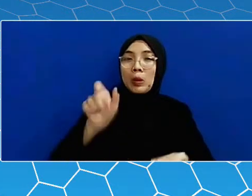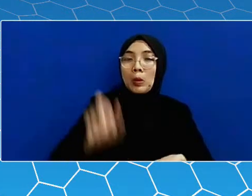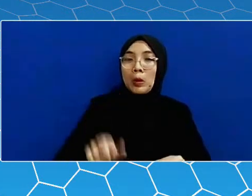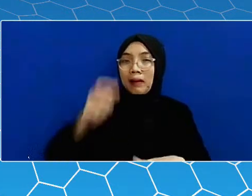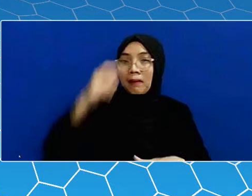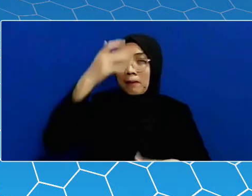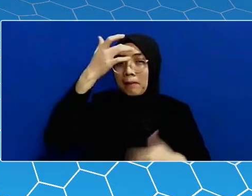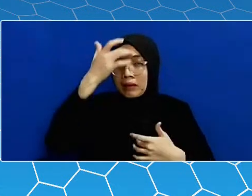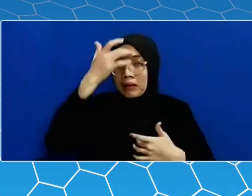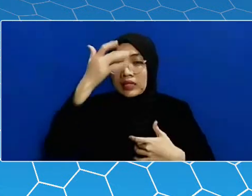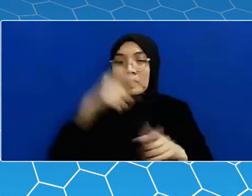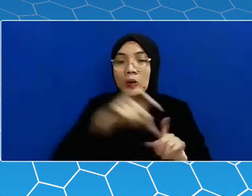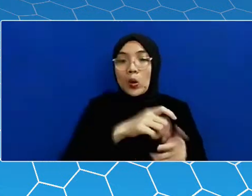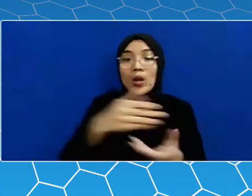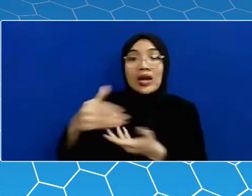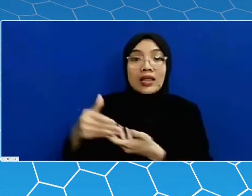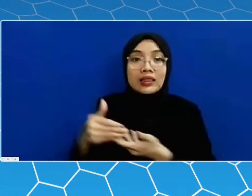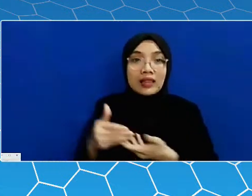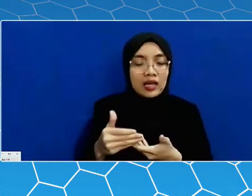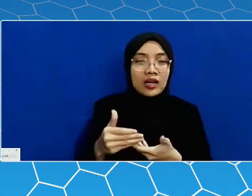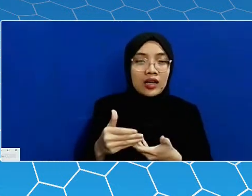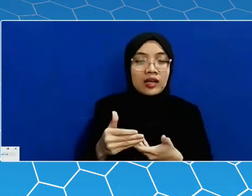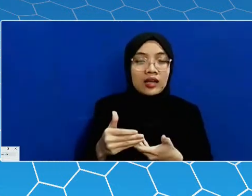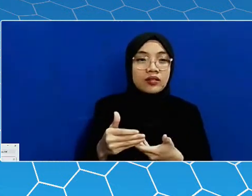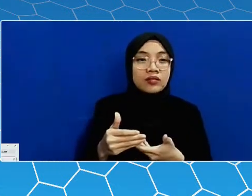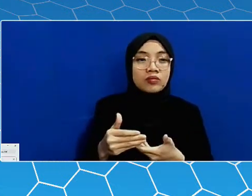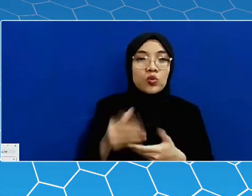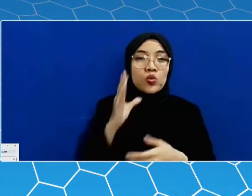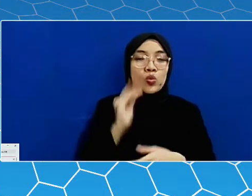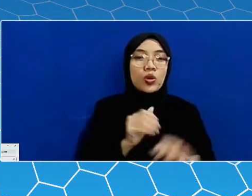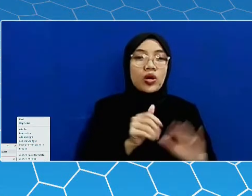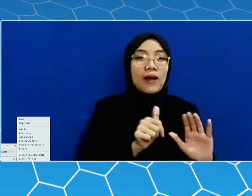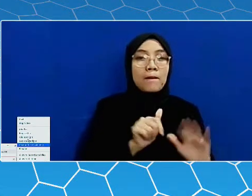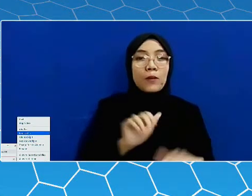was 65. There were a total of